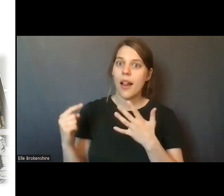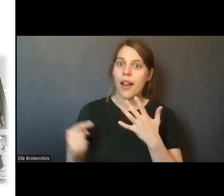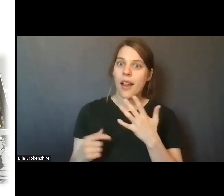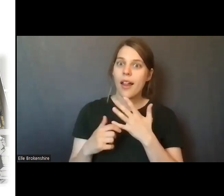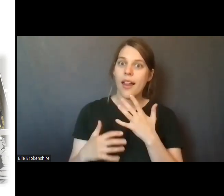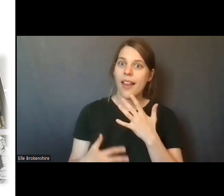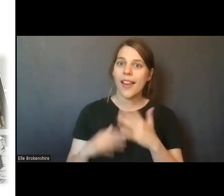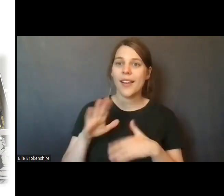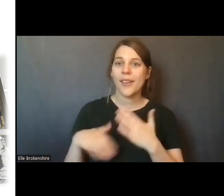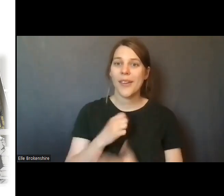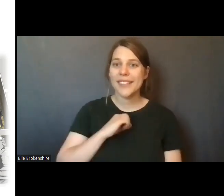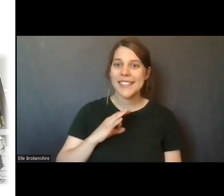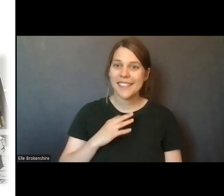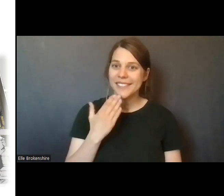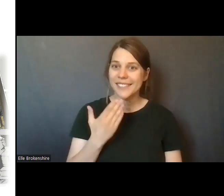know, I think it